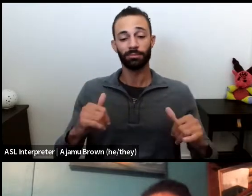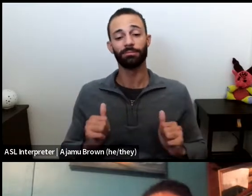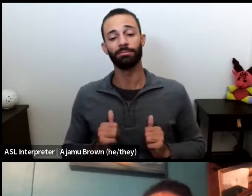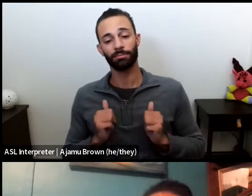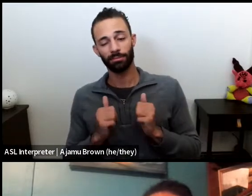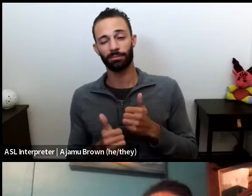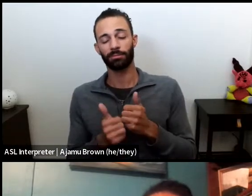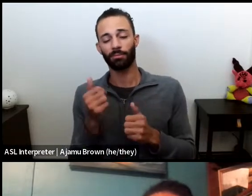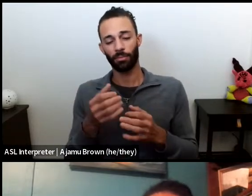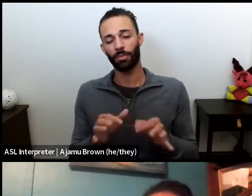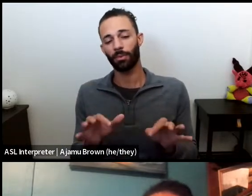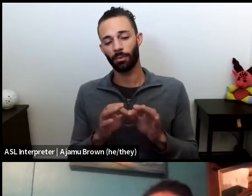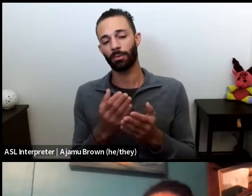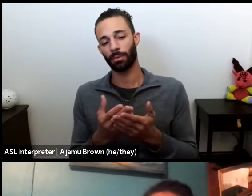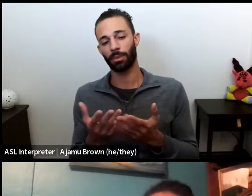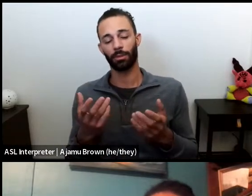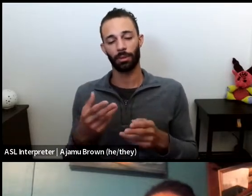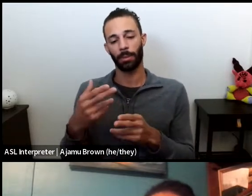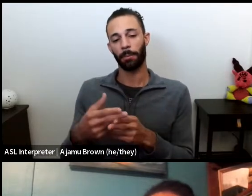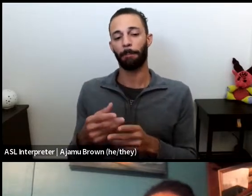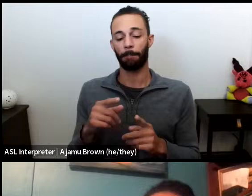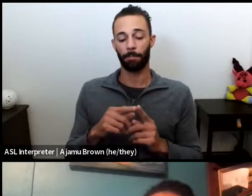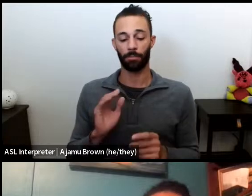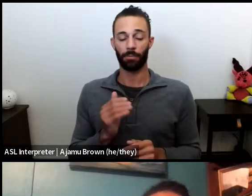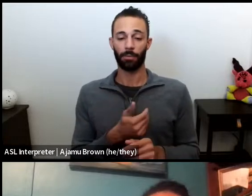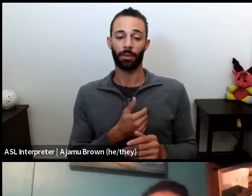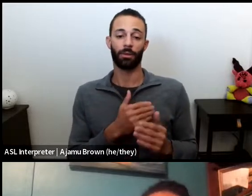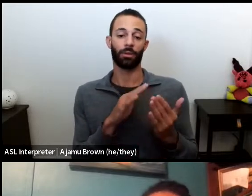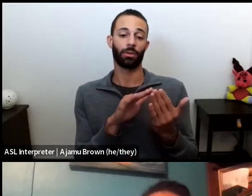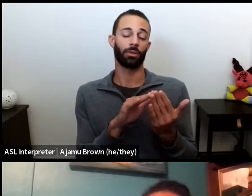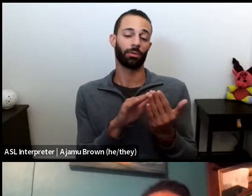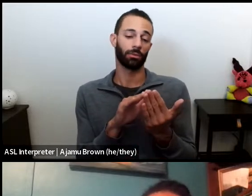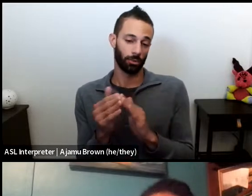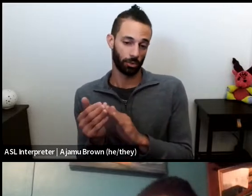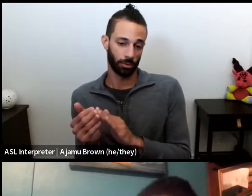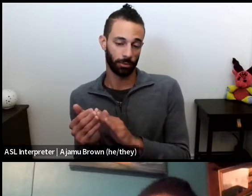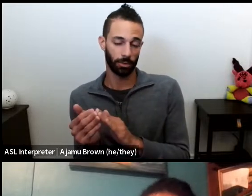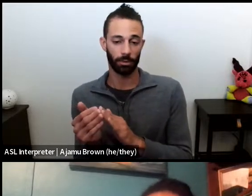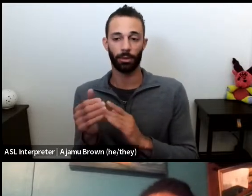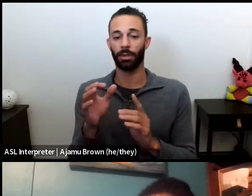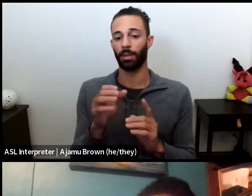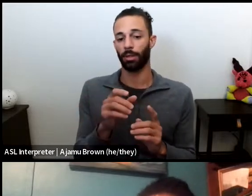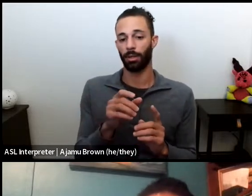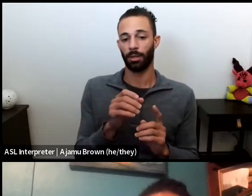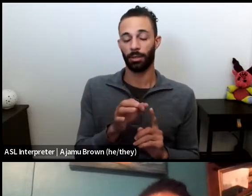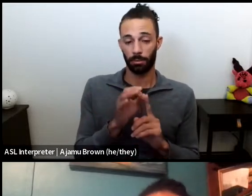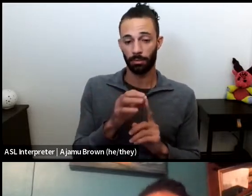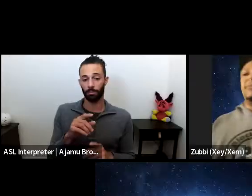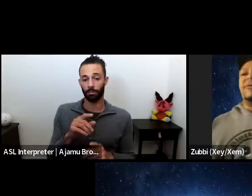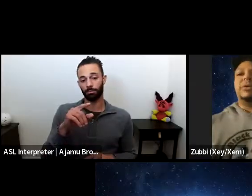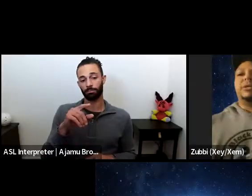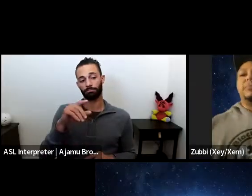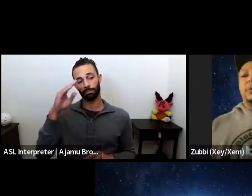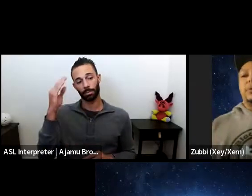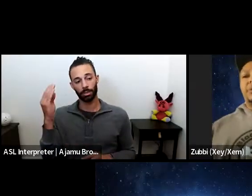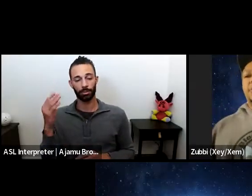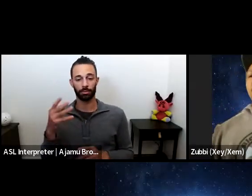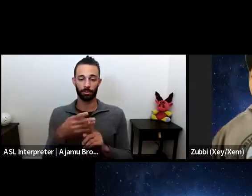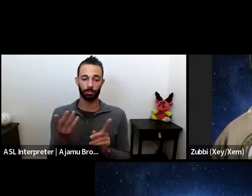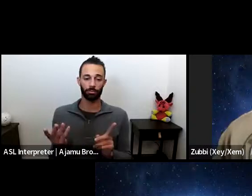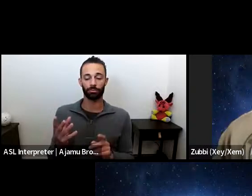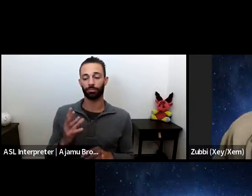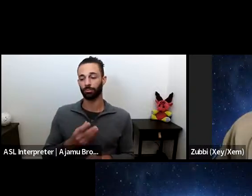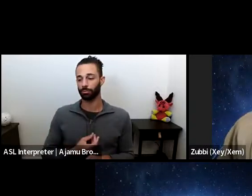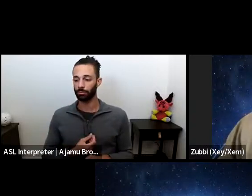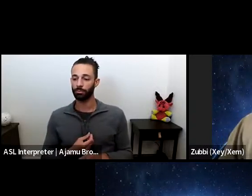will say is to our community, specifically the Black, queer, and trans folks, the disabled folks, the